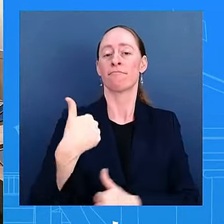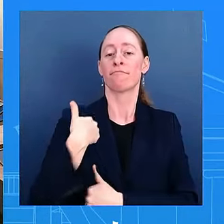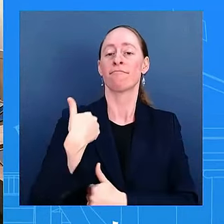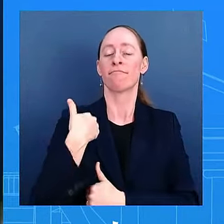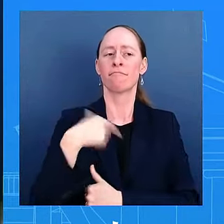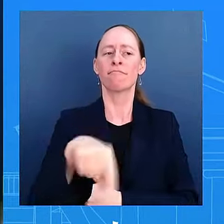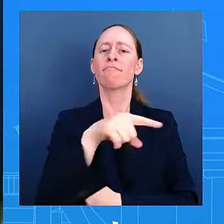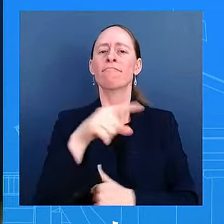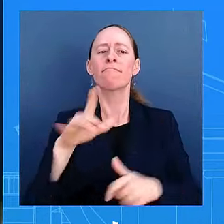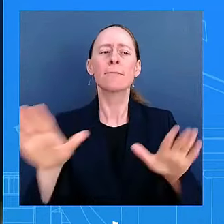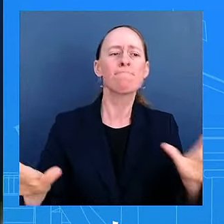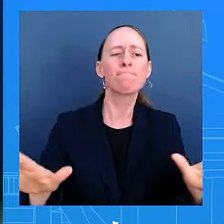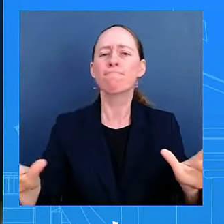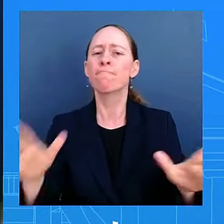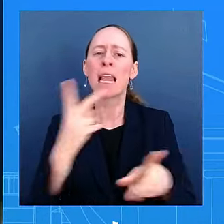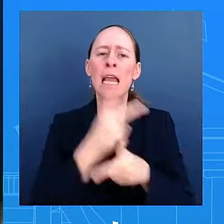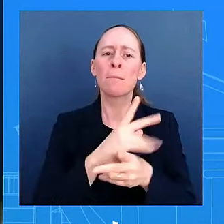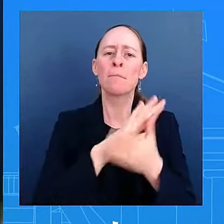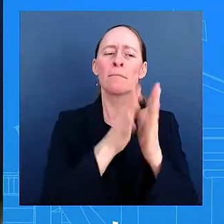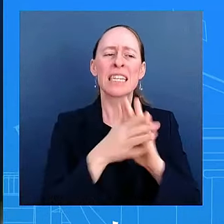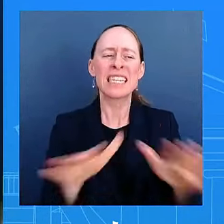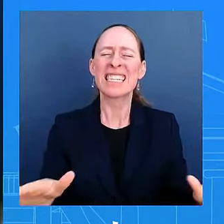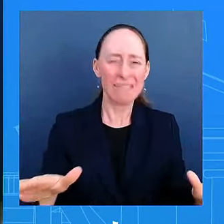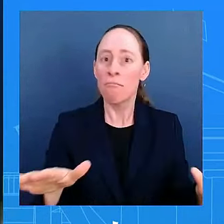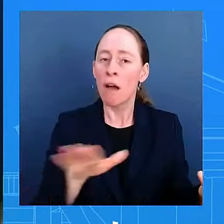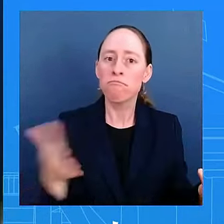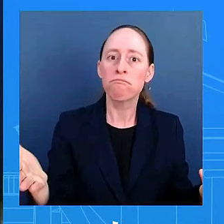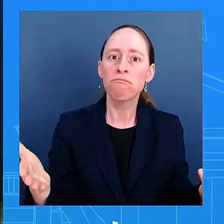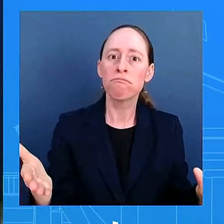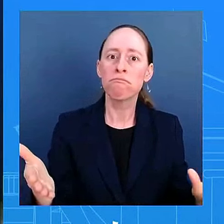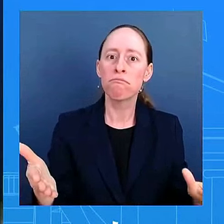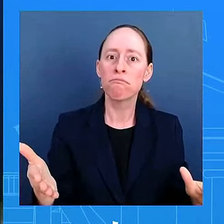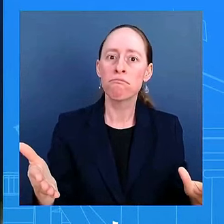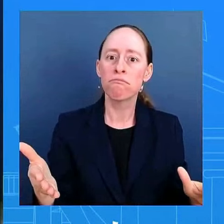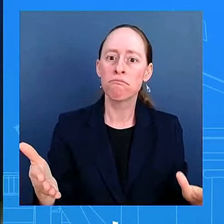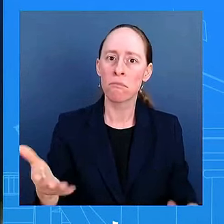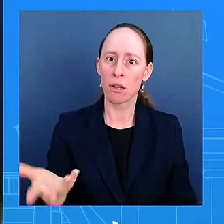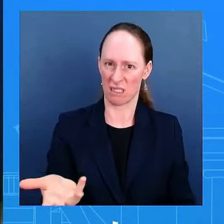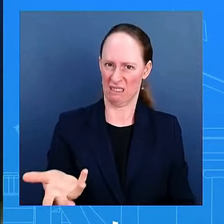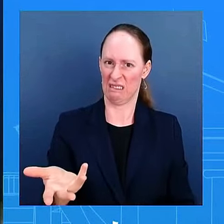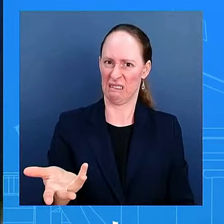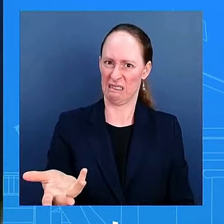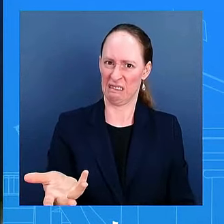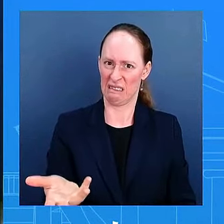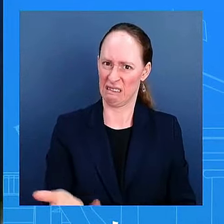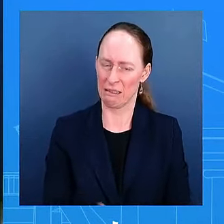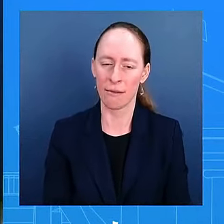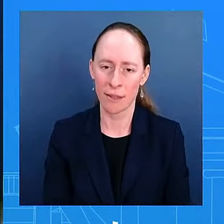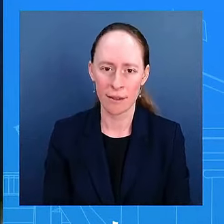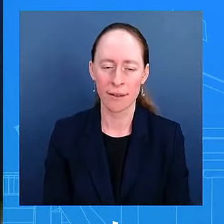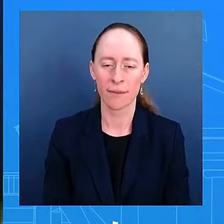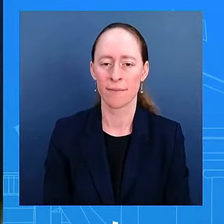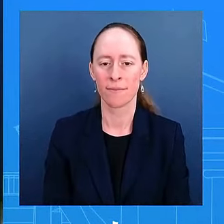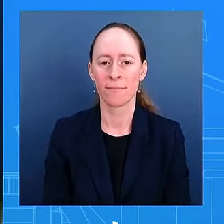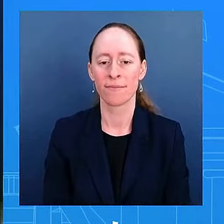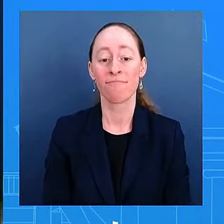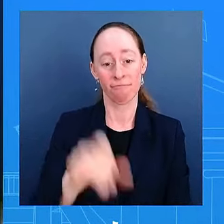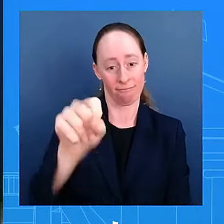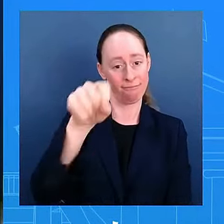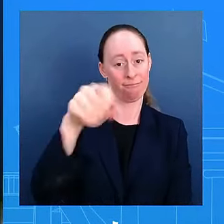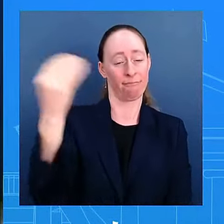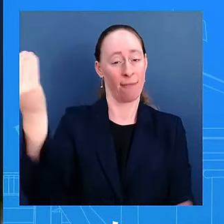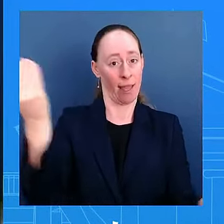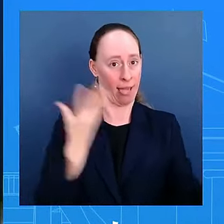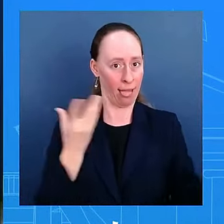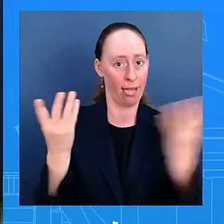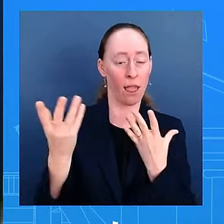want to be mindful. I heard about those reports coming in. I need to talk to the team and get to the ground truth of exactly what's happening. I just want to be super mindful